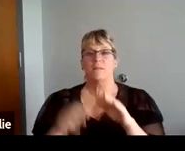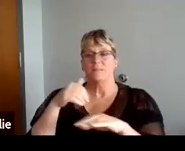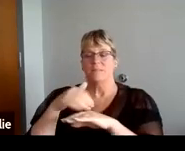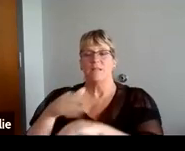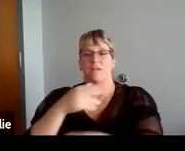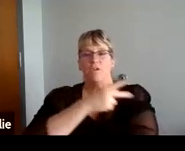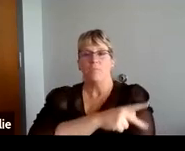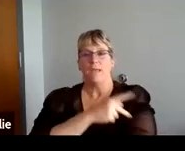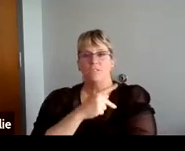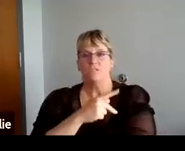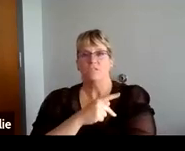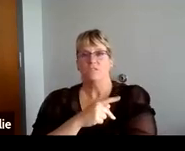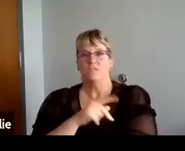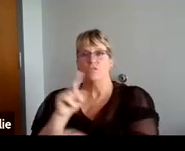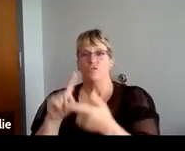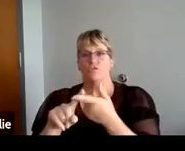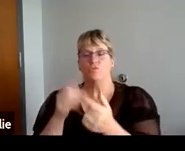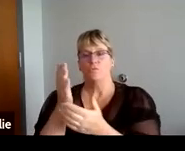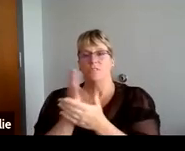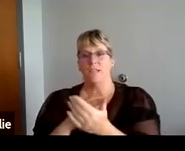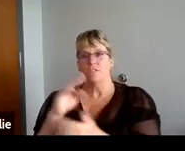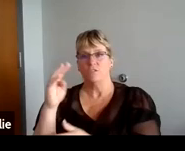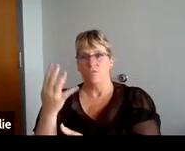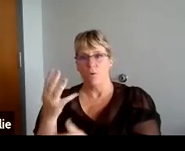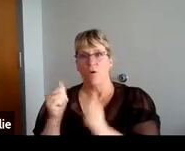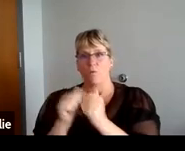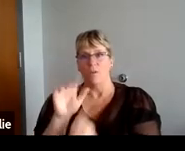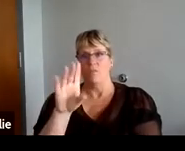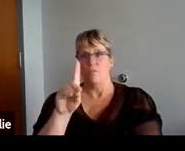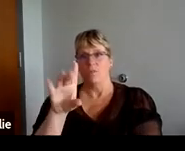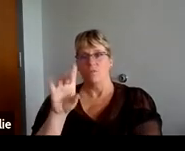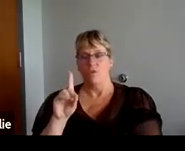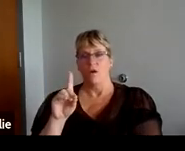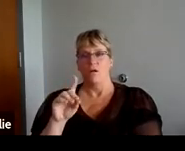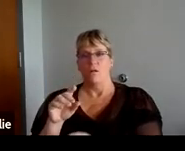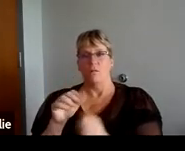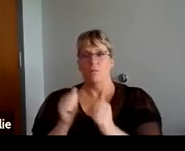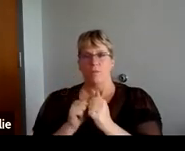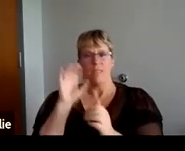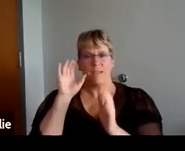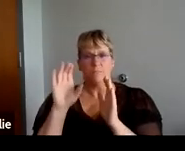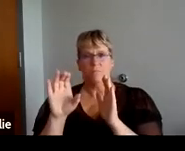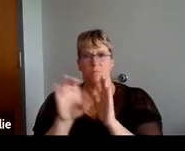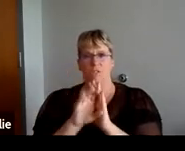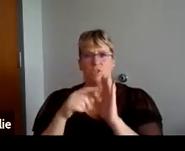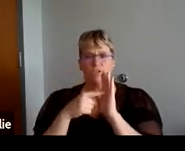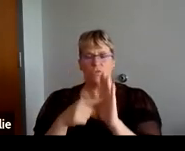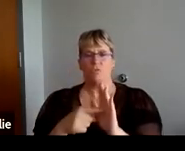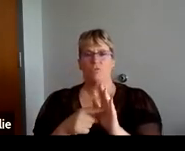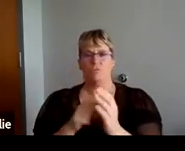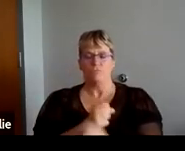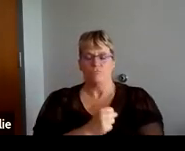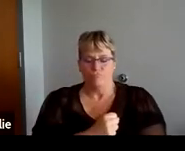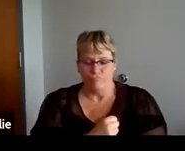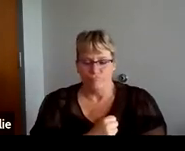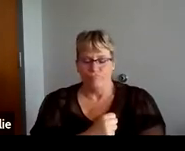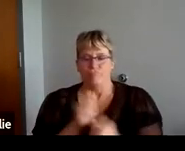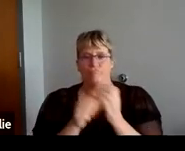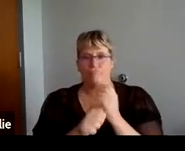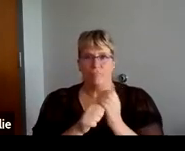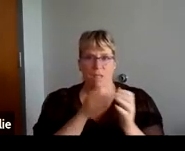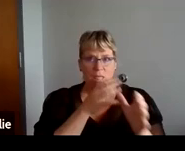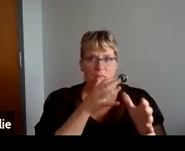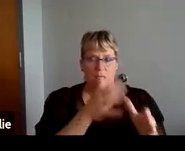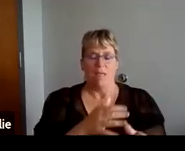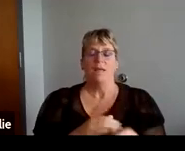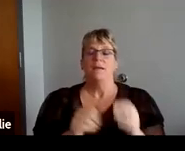patient immediately into stage 4 with withdrawal from that chart I showed you a few minutes ago. So depending on your patient, depending